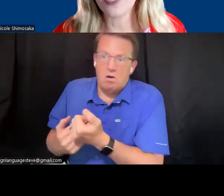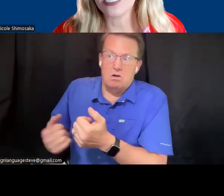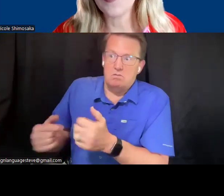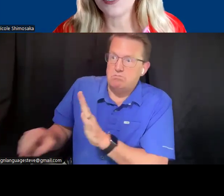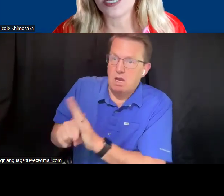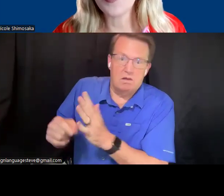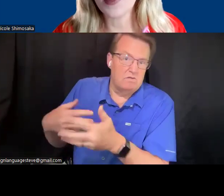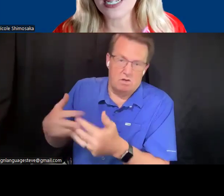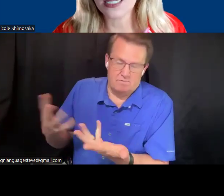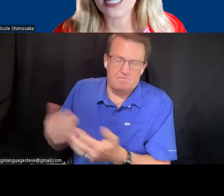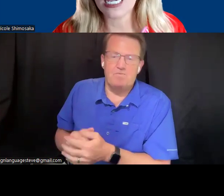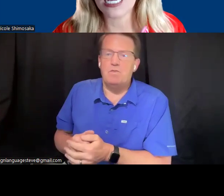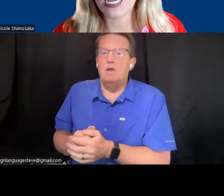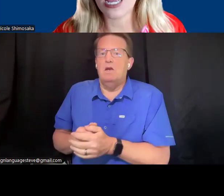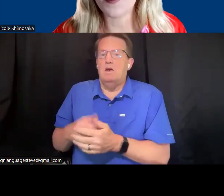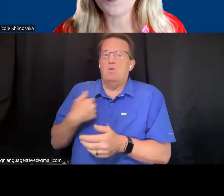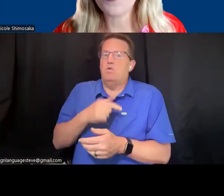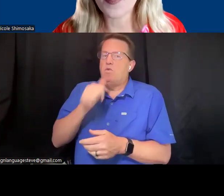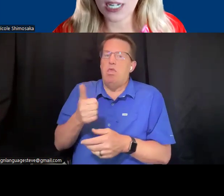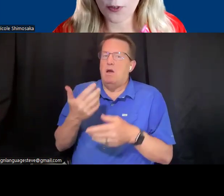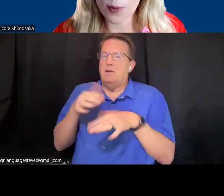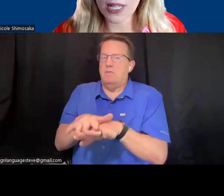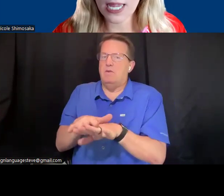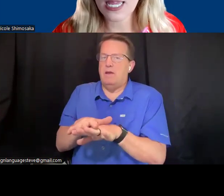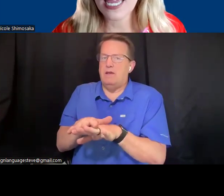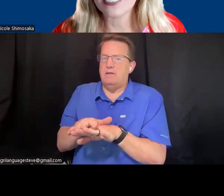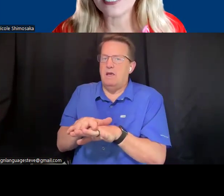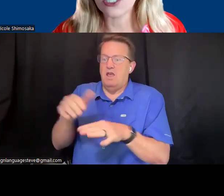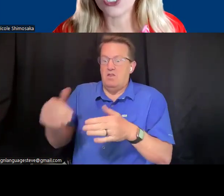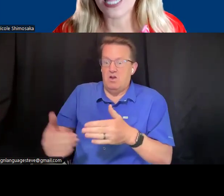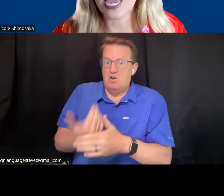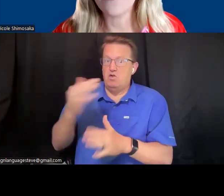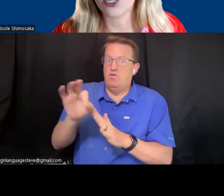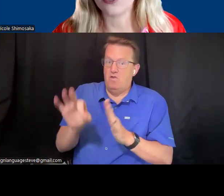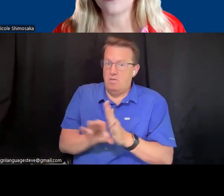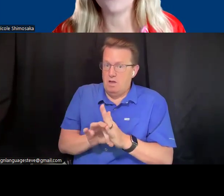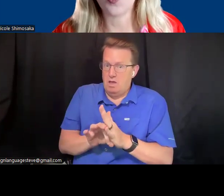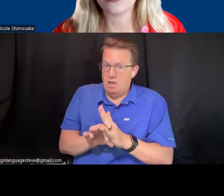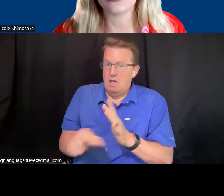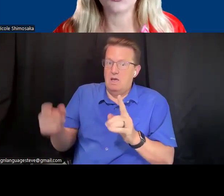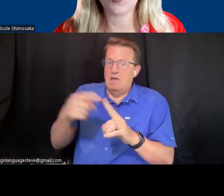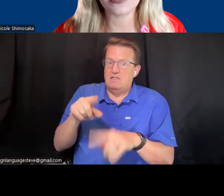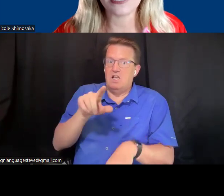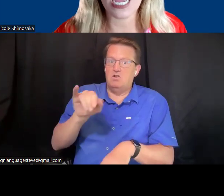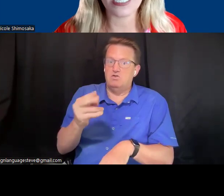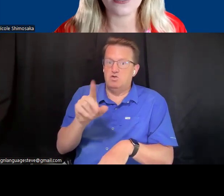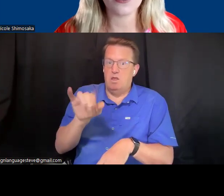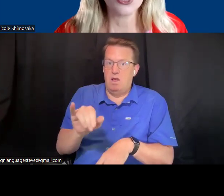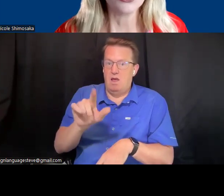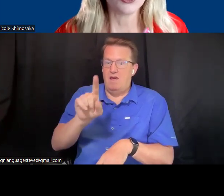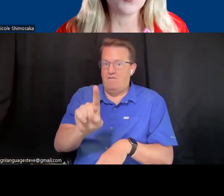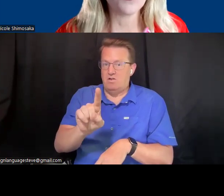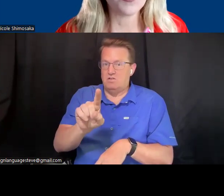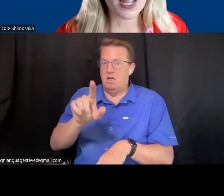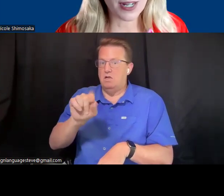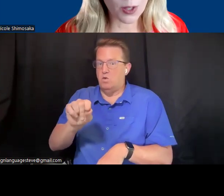not implement the updated formula until July 1st of 2029. So